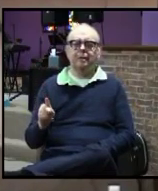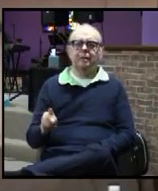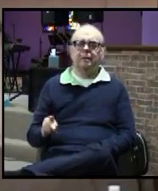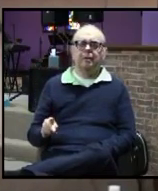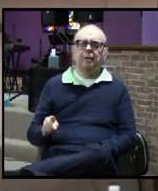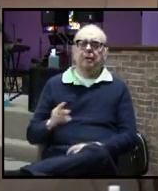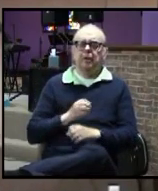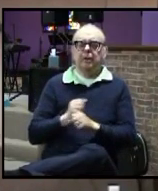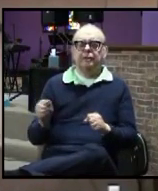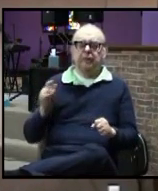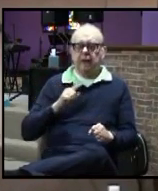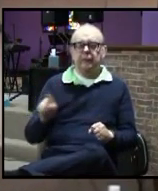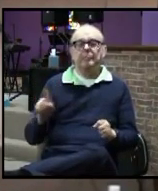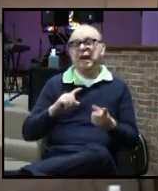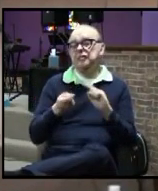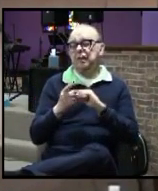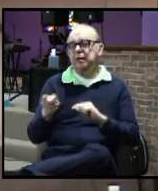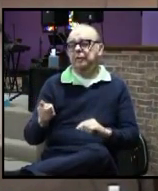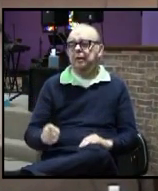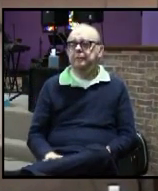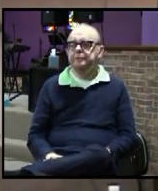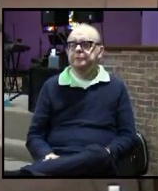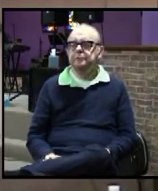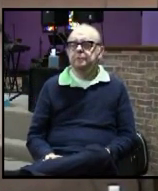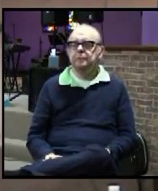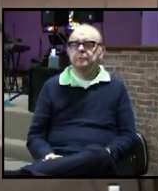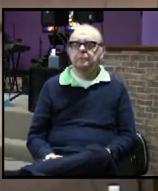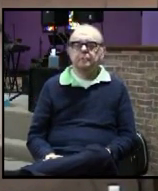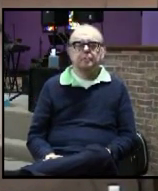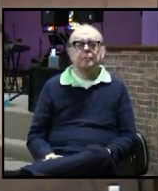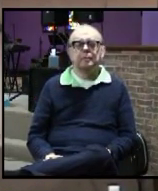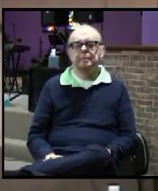He saved me and he changed me.